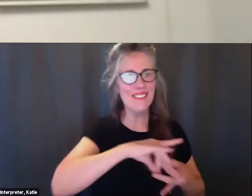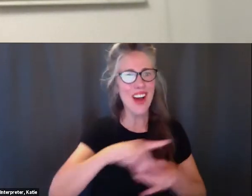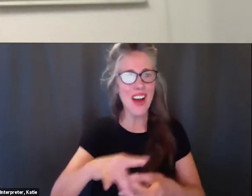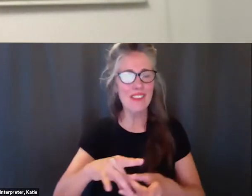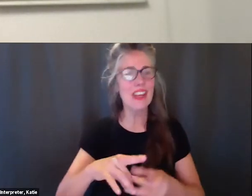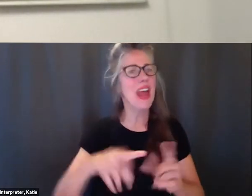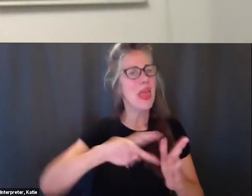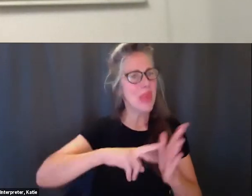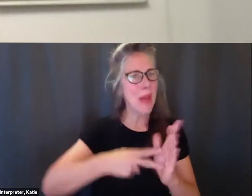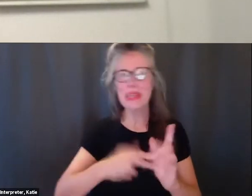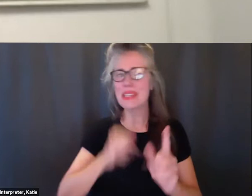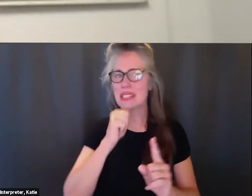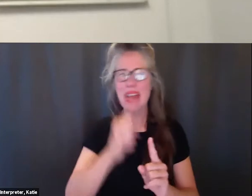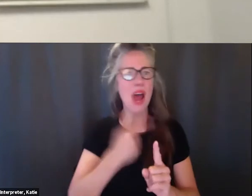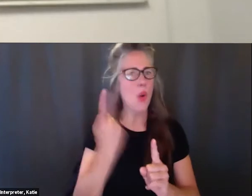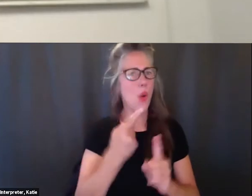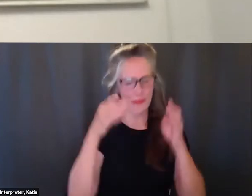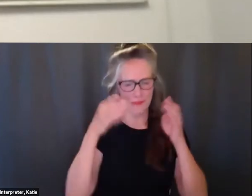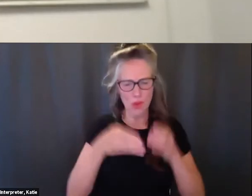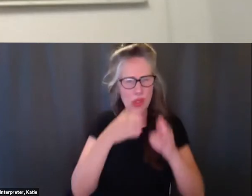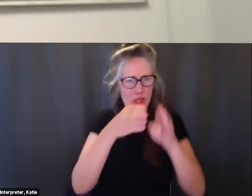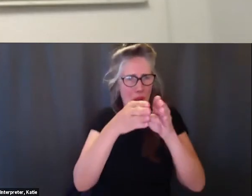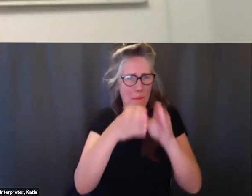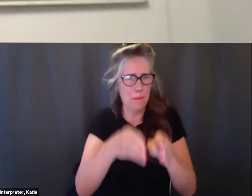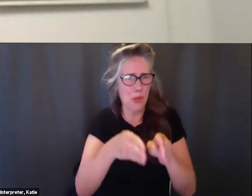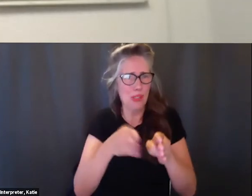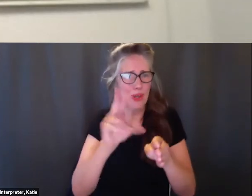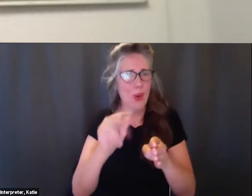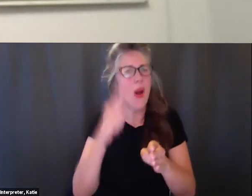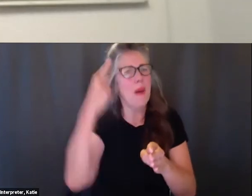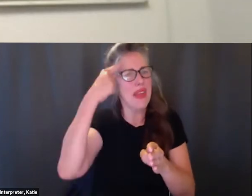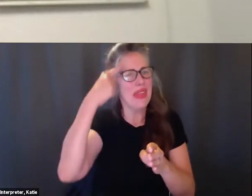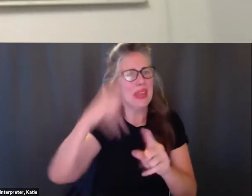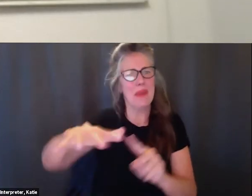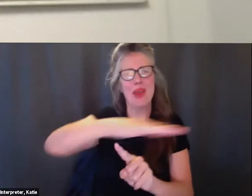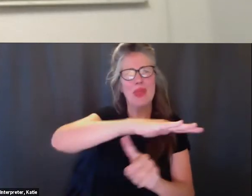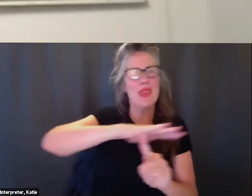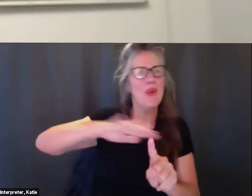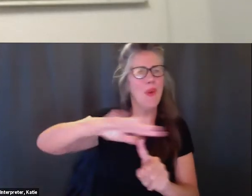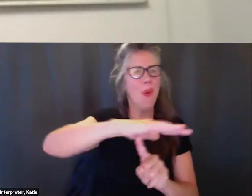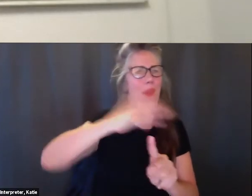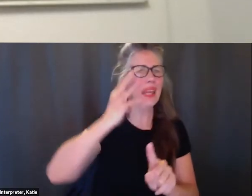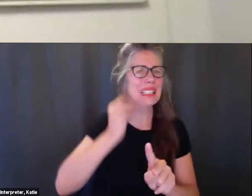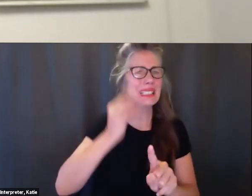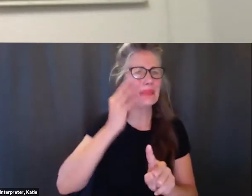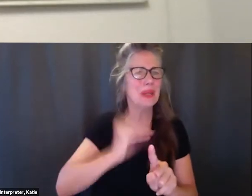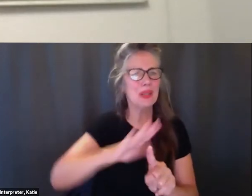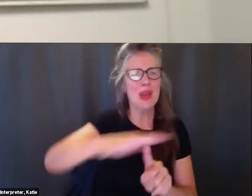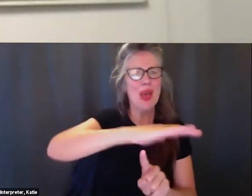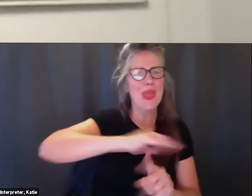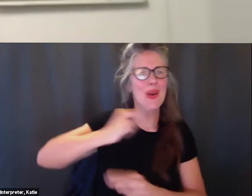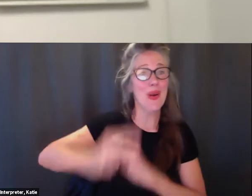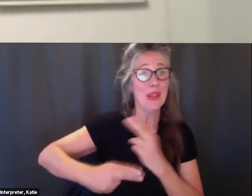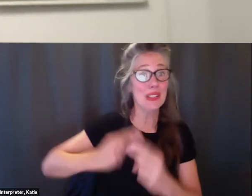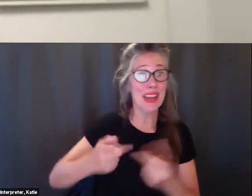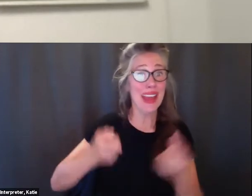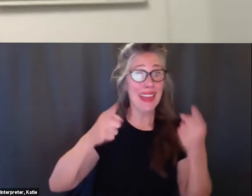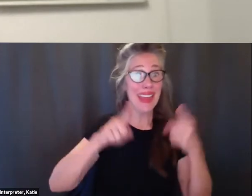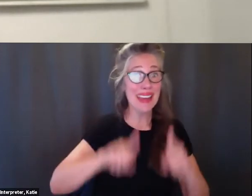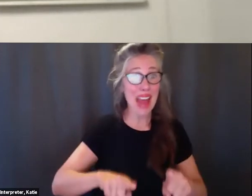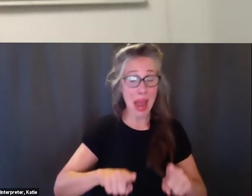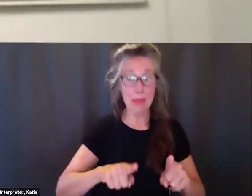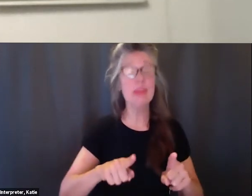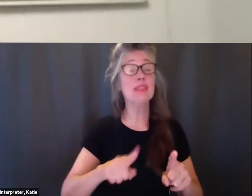And so it was a very exciting week. And right after that was the next week of summer school. So if we go to the